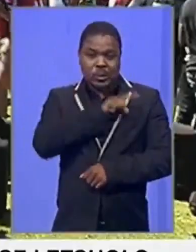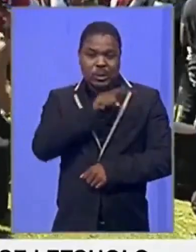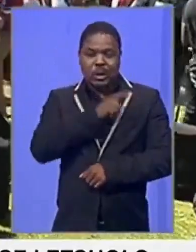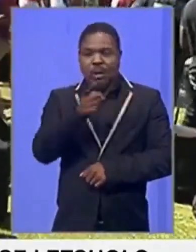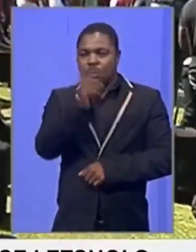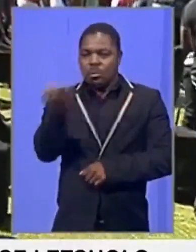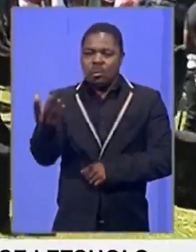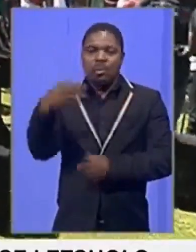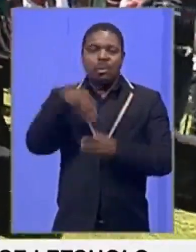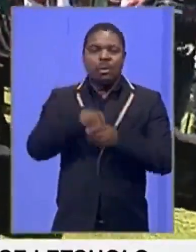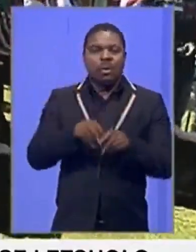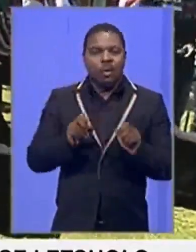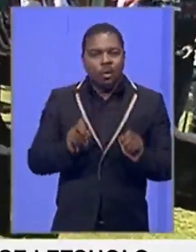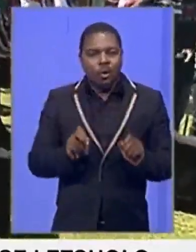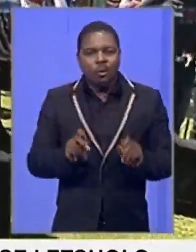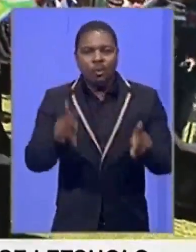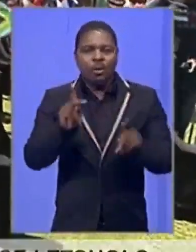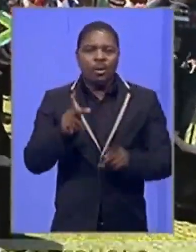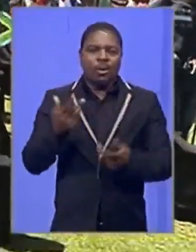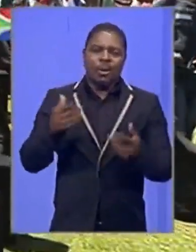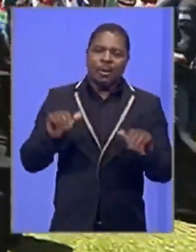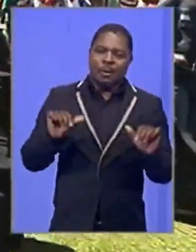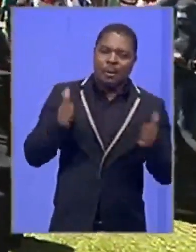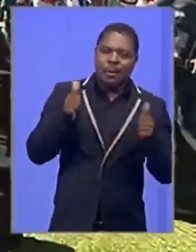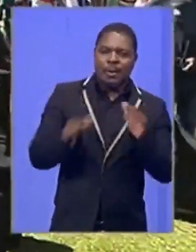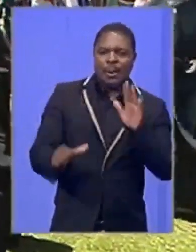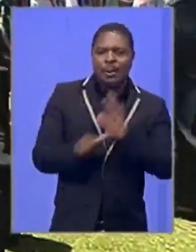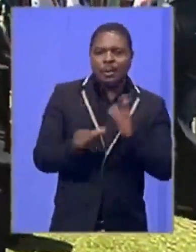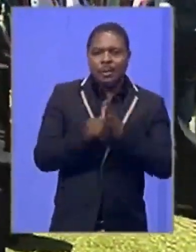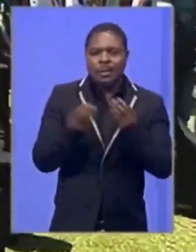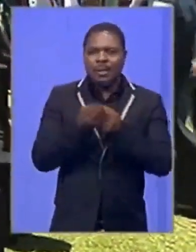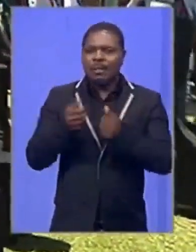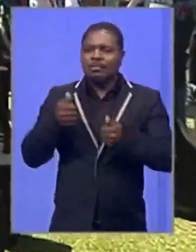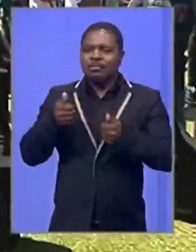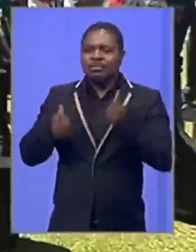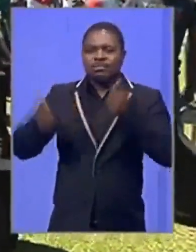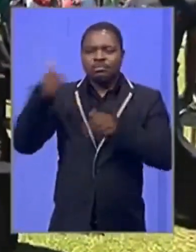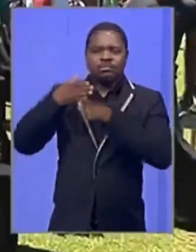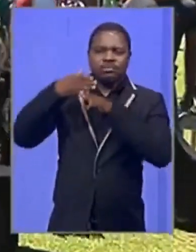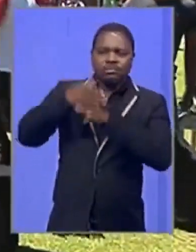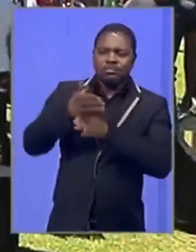bile le monyetla wa ho arolelana tse ntle tse molemo le dikgalala tsa mehleng.